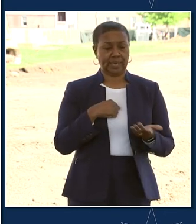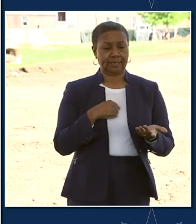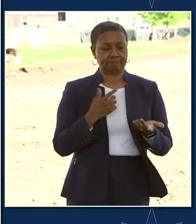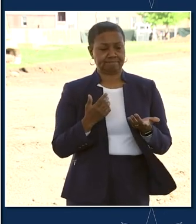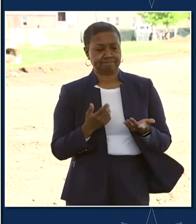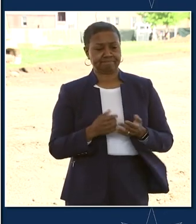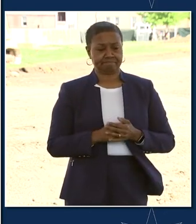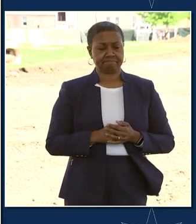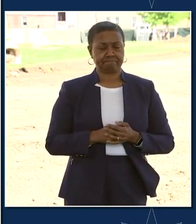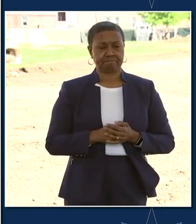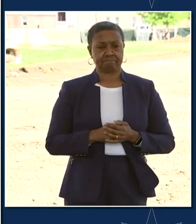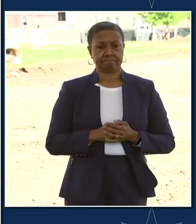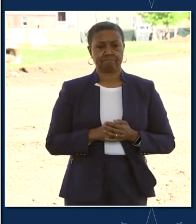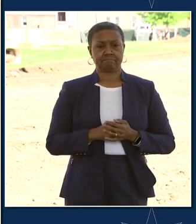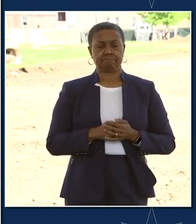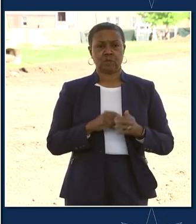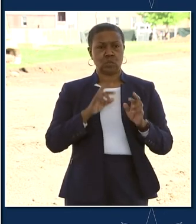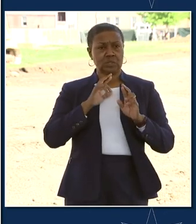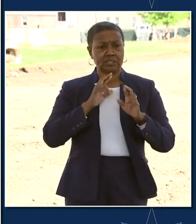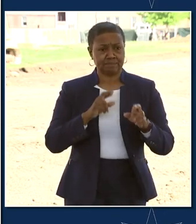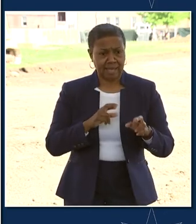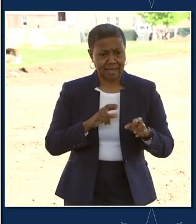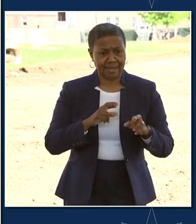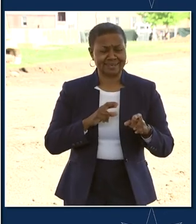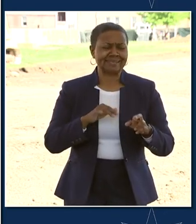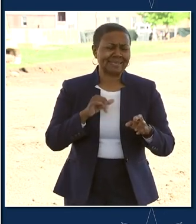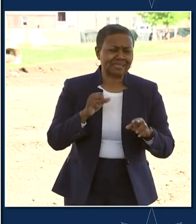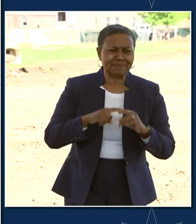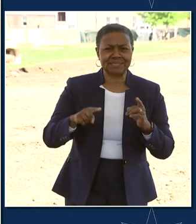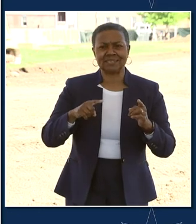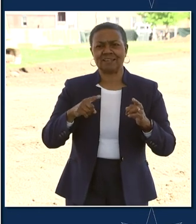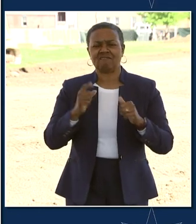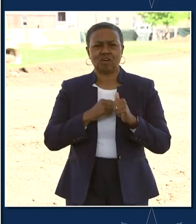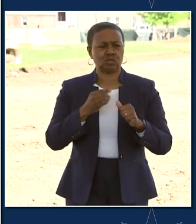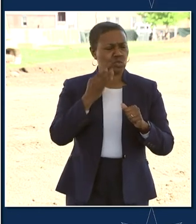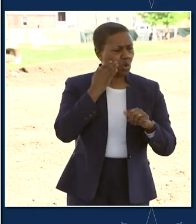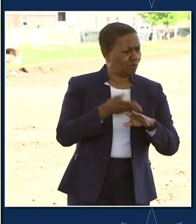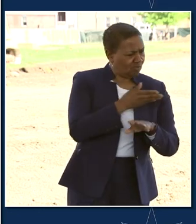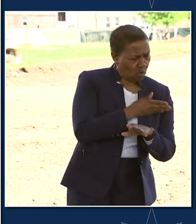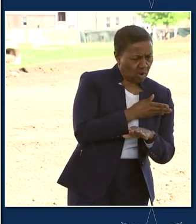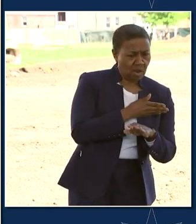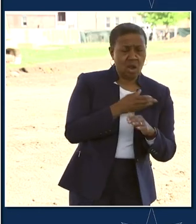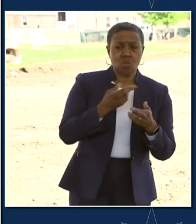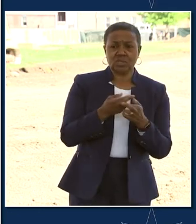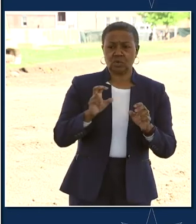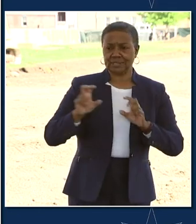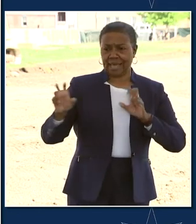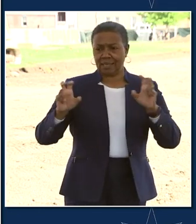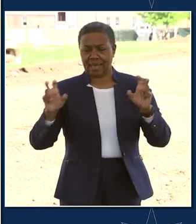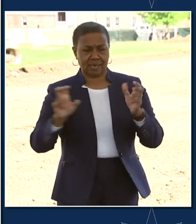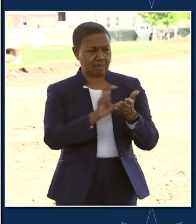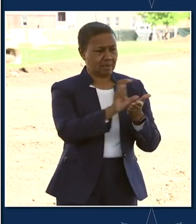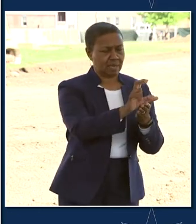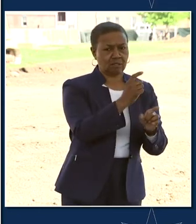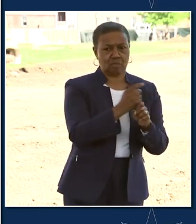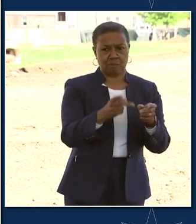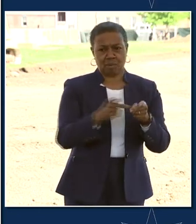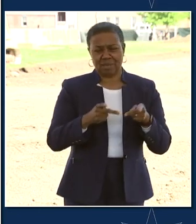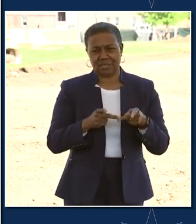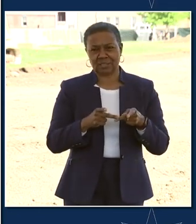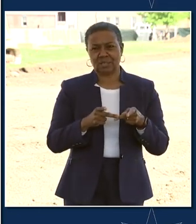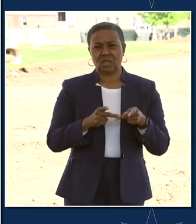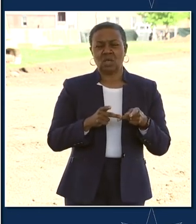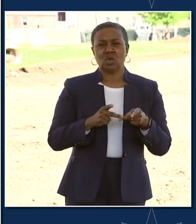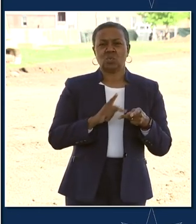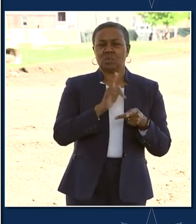are proactive and not reactive, and allocating the resources really where they're needed most. We're never going to